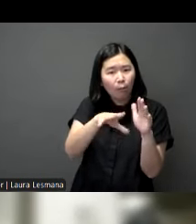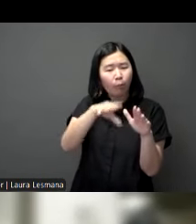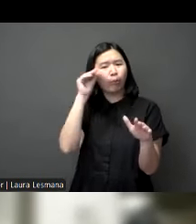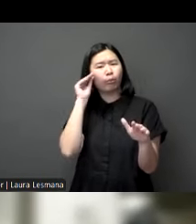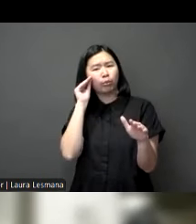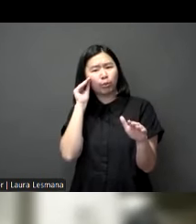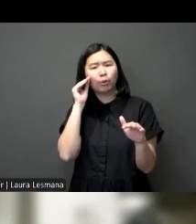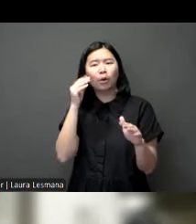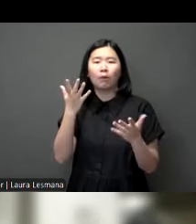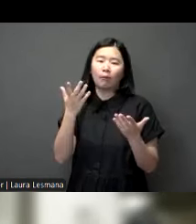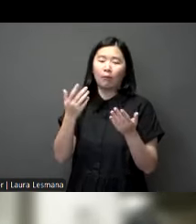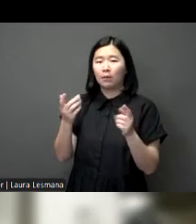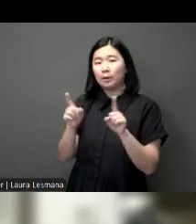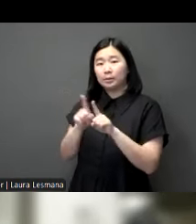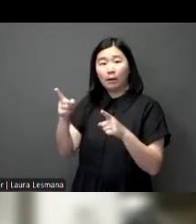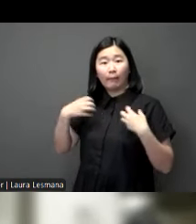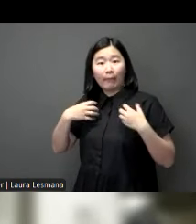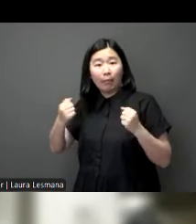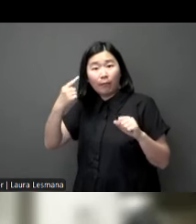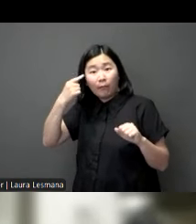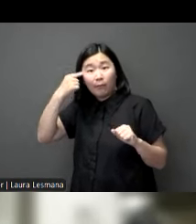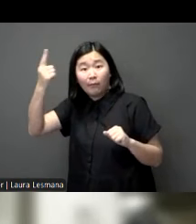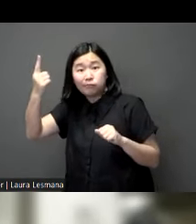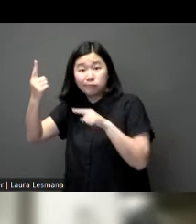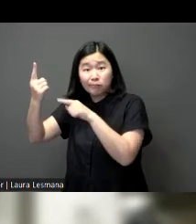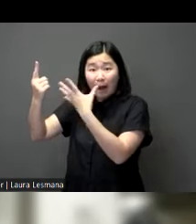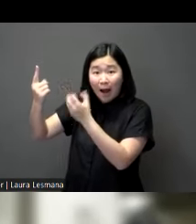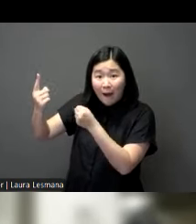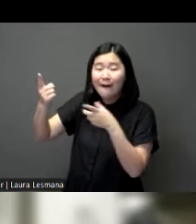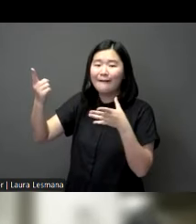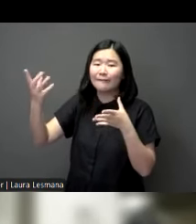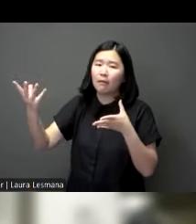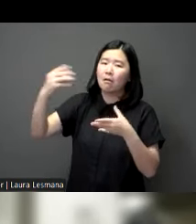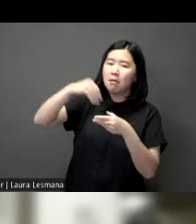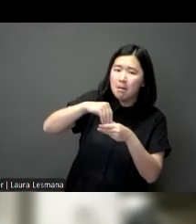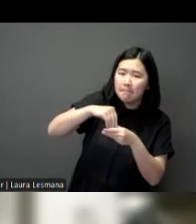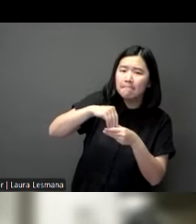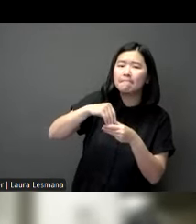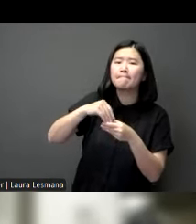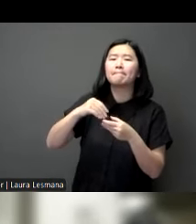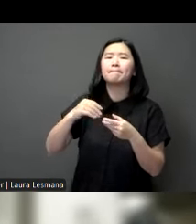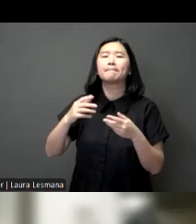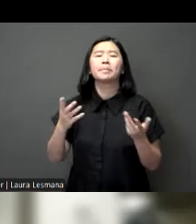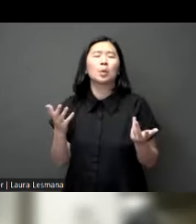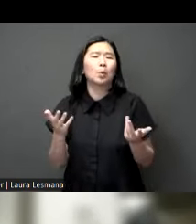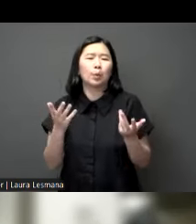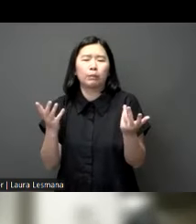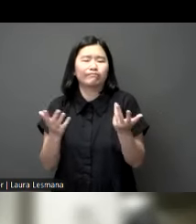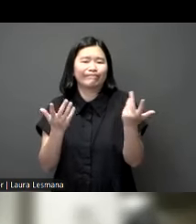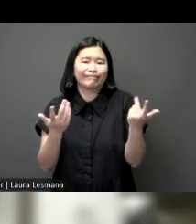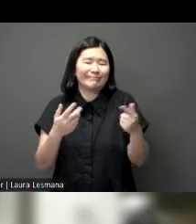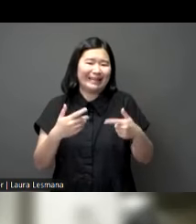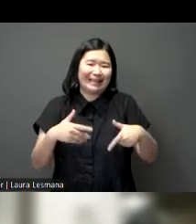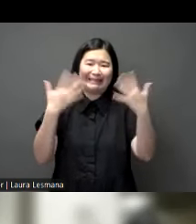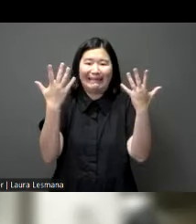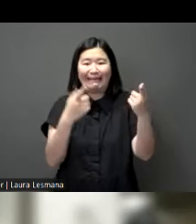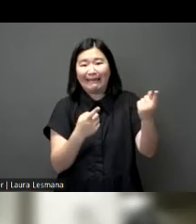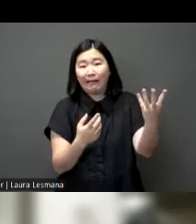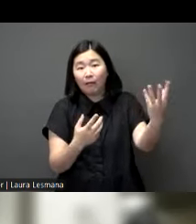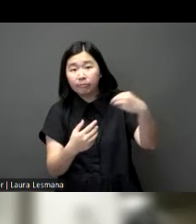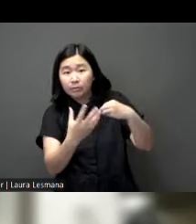science. Science does have intervention. Now, it does evolve, and likewise, they were not contained in these